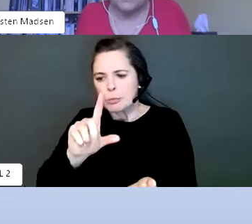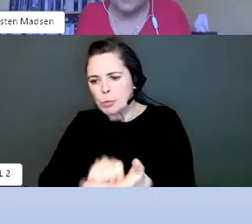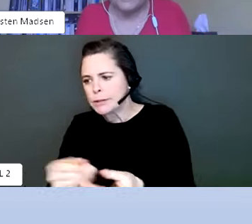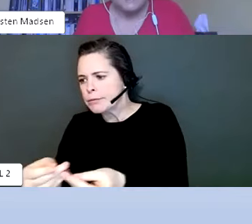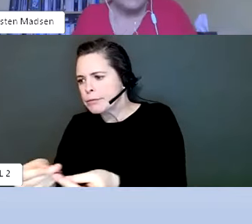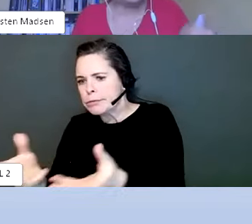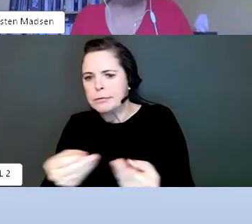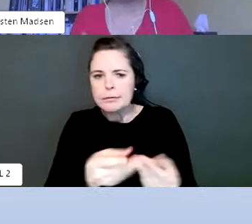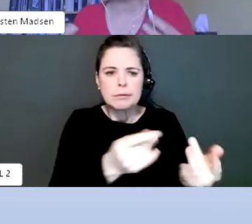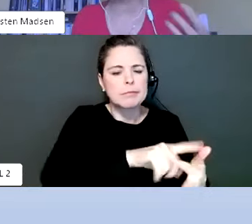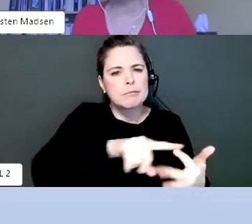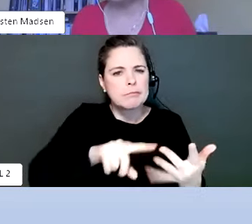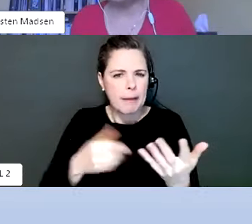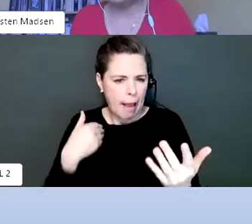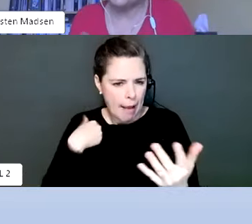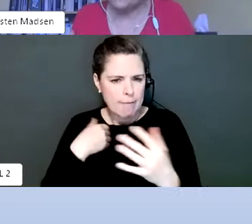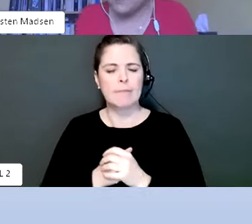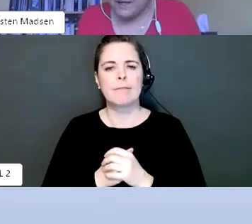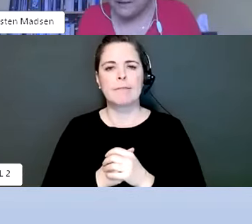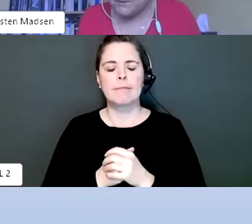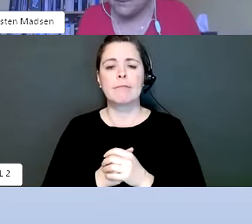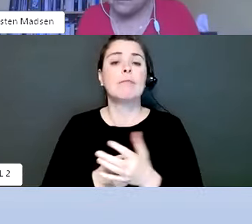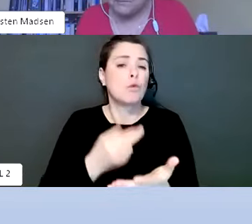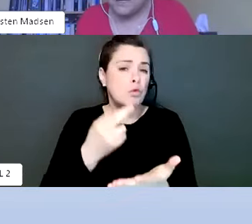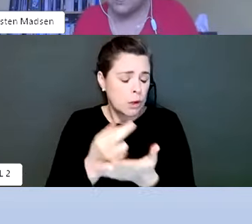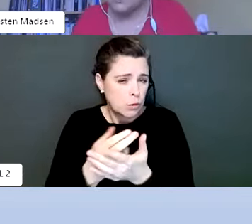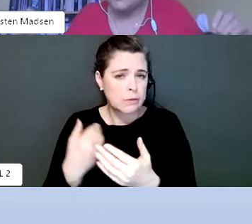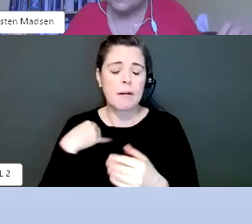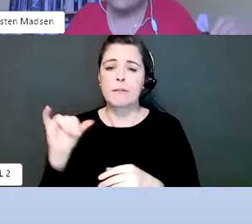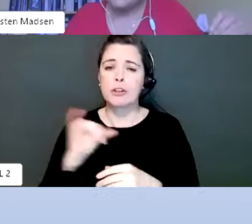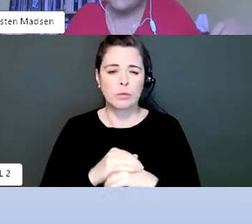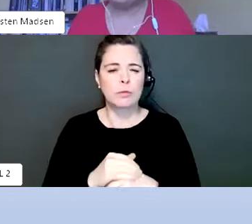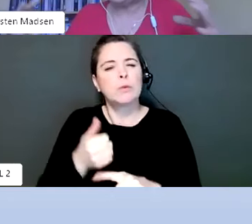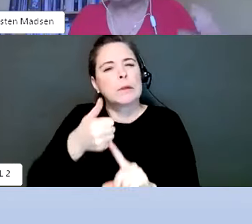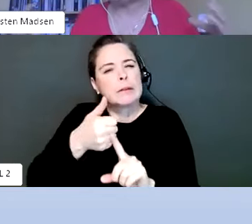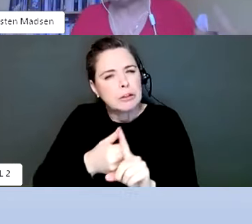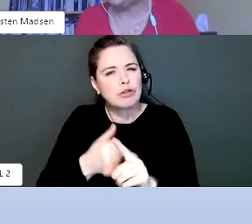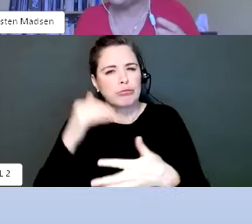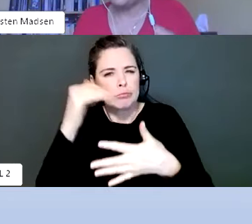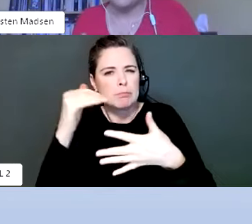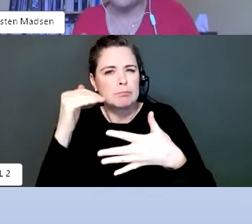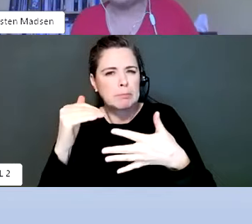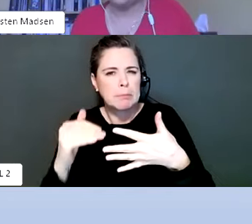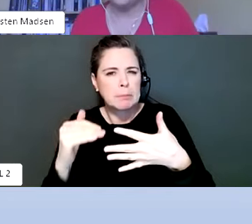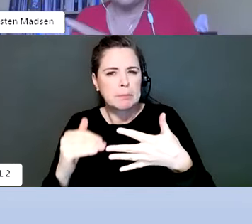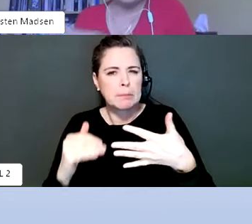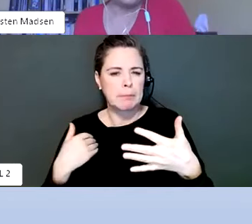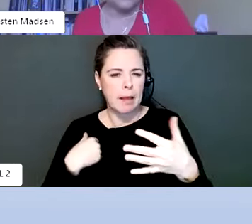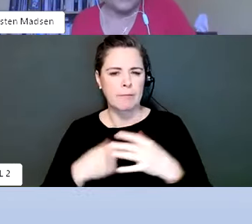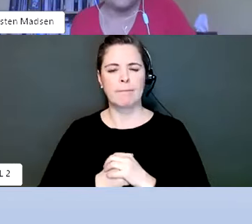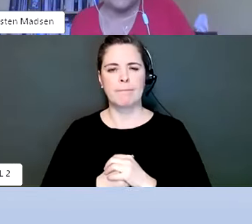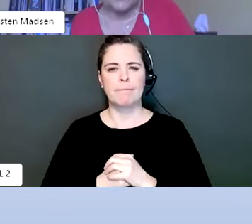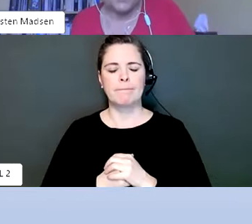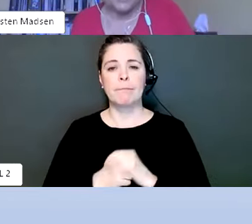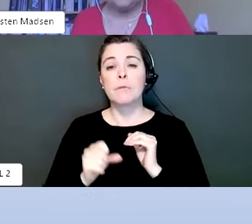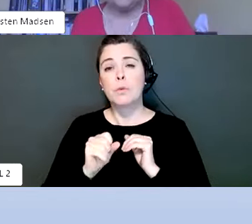build on. And at the end, there's resources that are made available to people to, if issues do come up in other